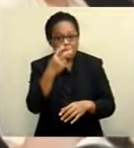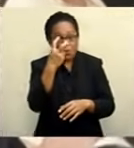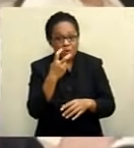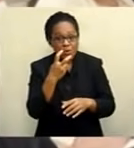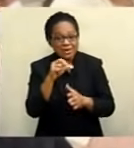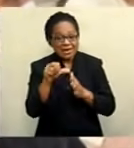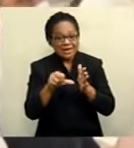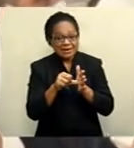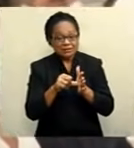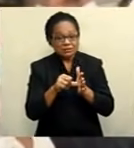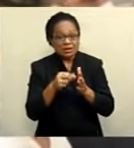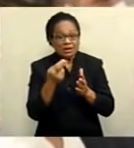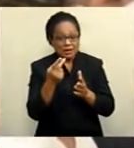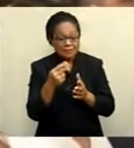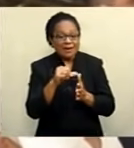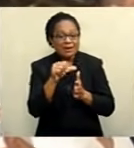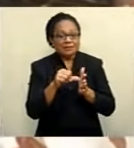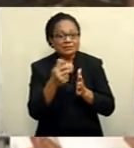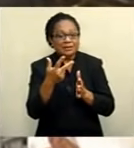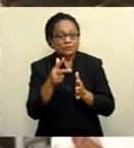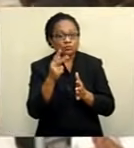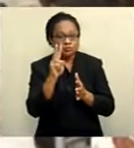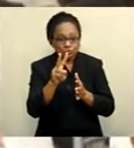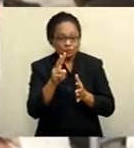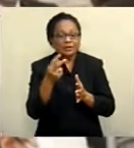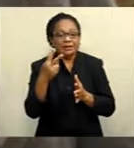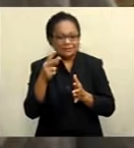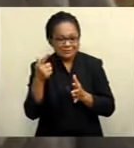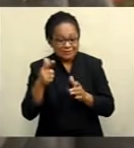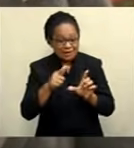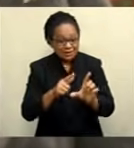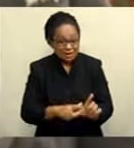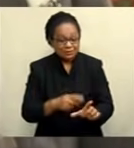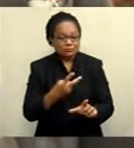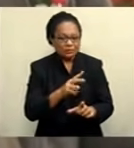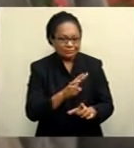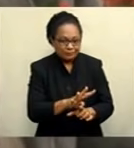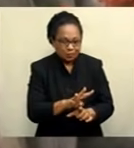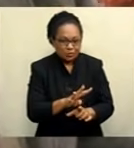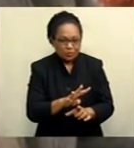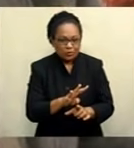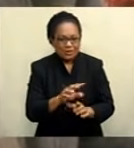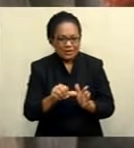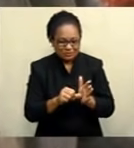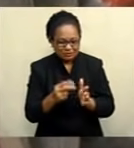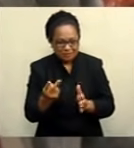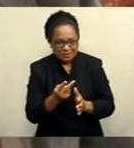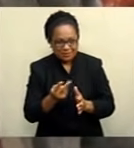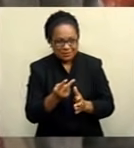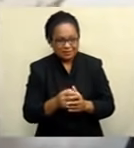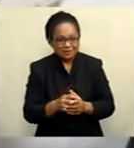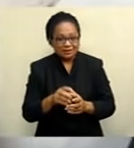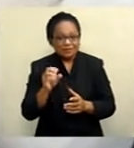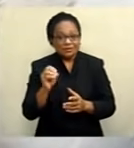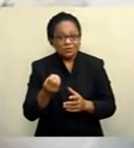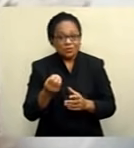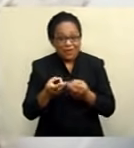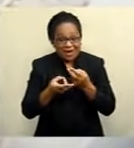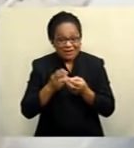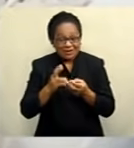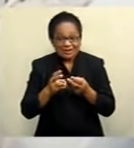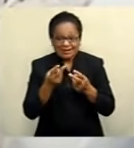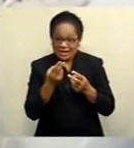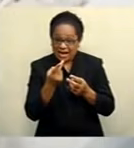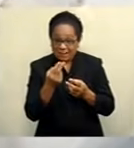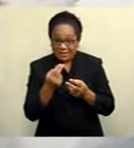an 82-year-old and an 87-year-old, and the youngest were 24-year-olds. The couples were given a fruit basket and offered